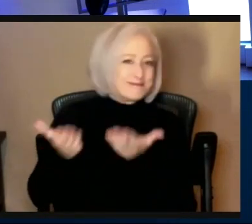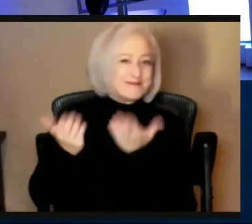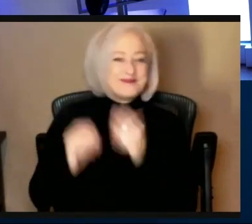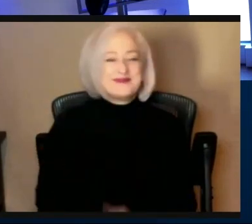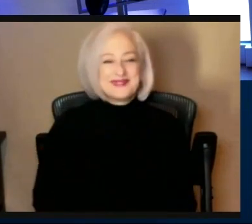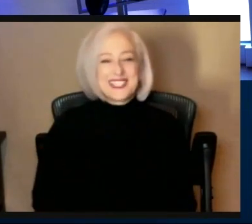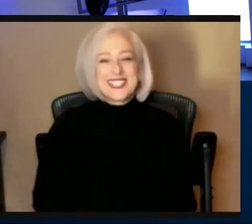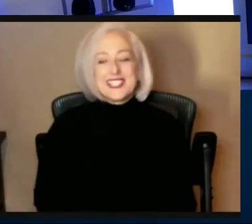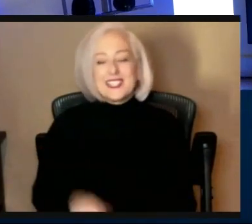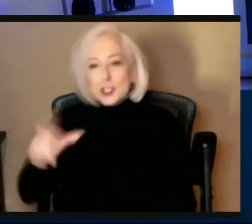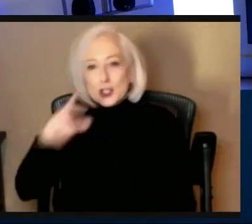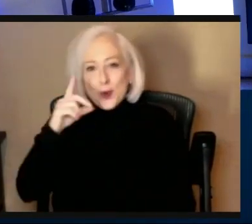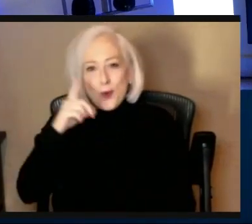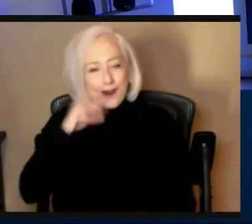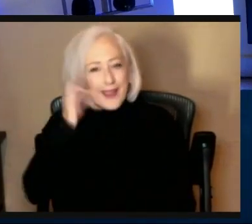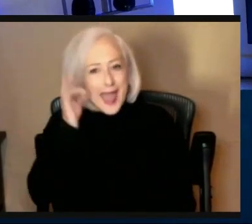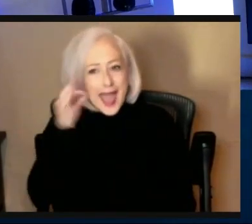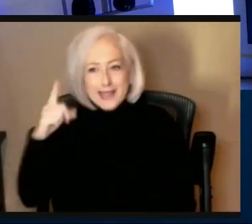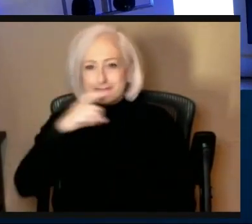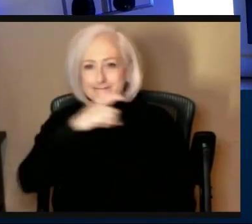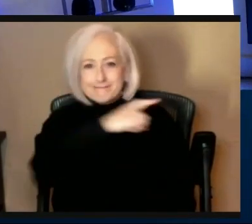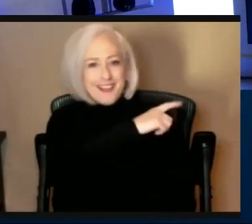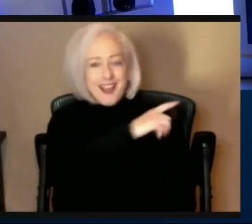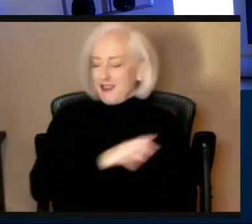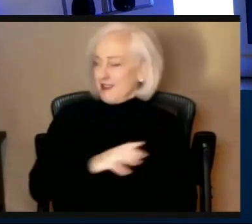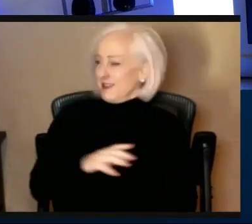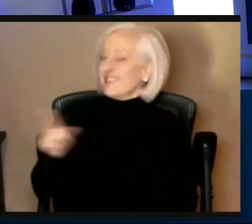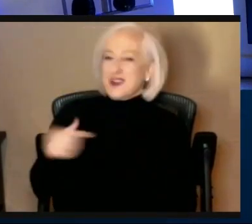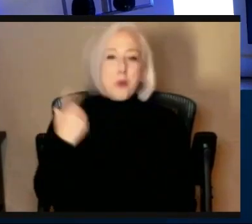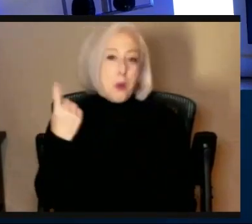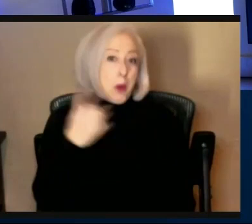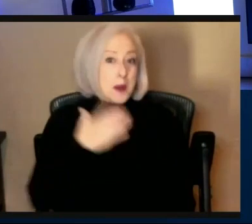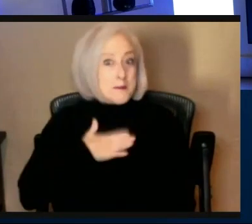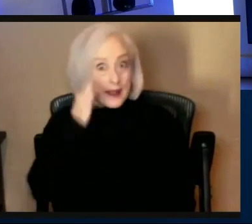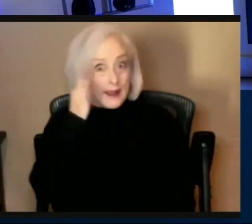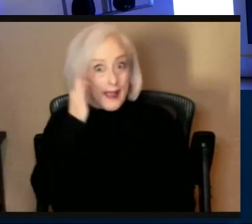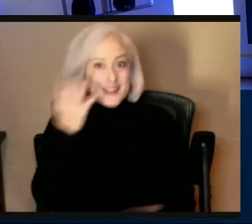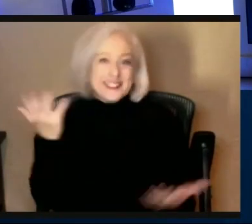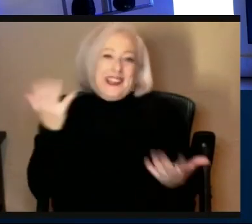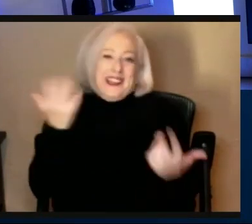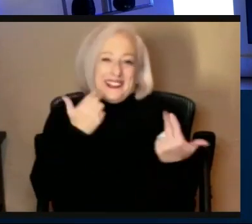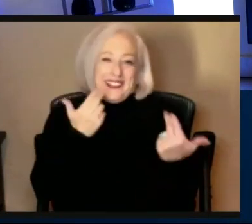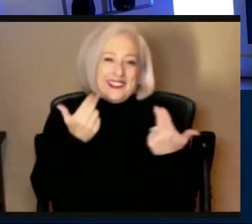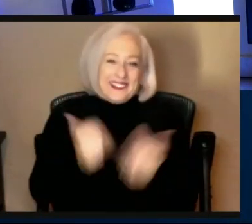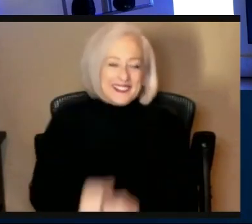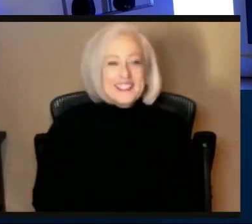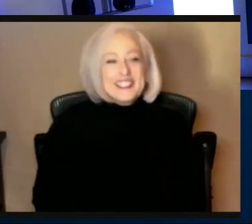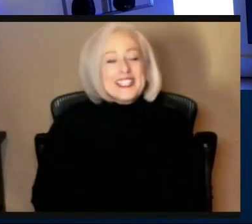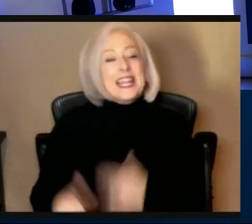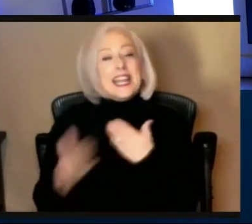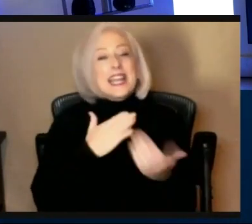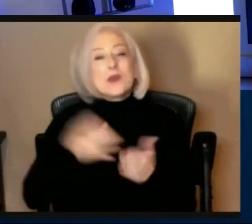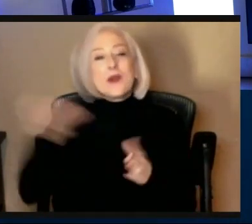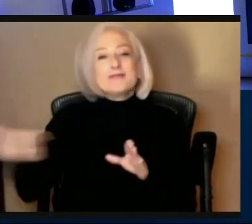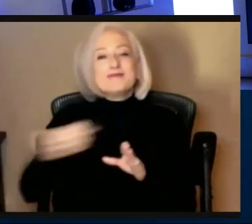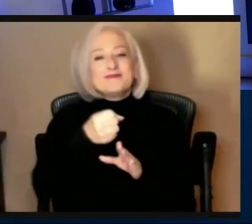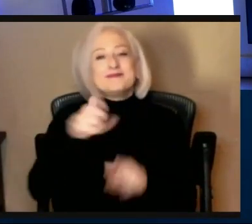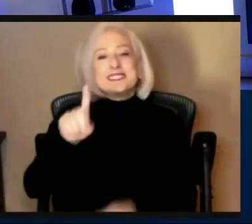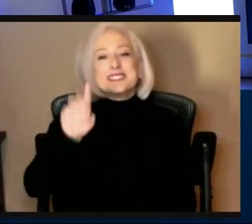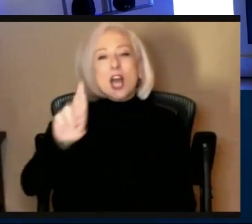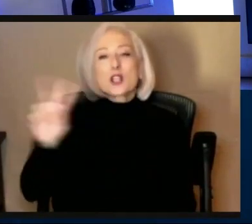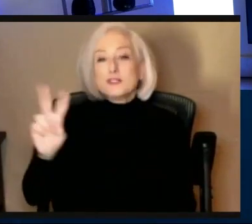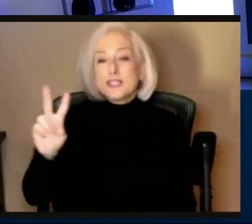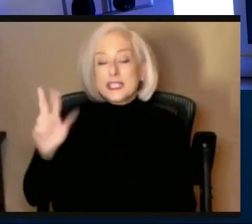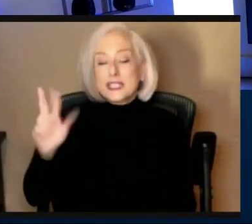your cat? That's one of my cats. So I want to bring in Dr. V because I know that